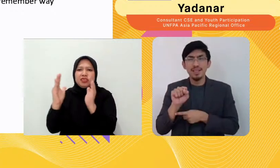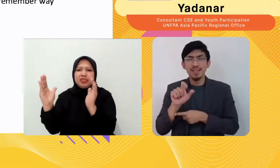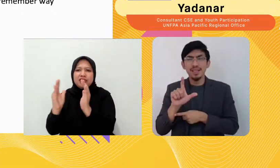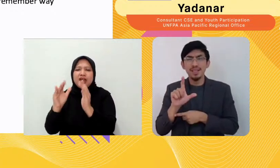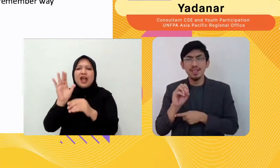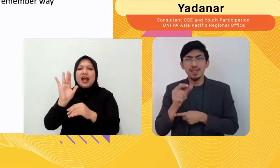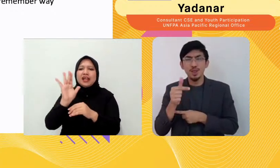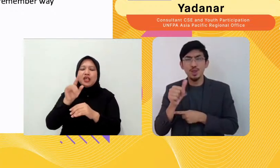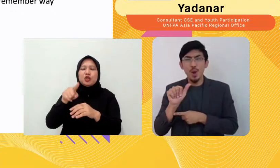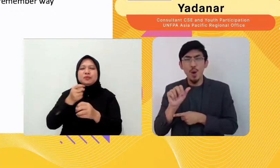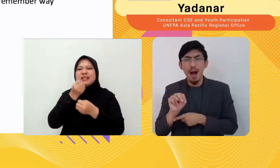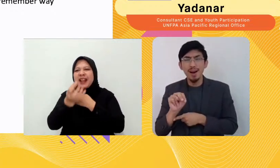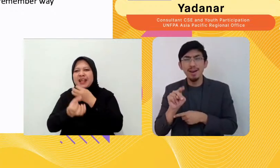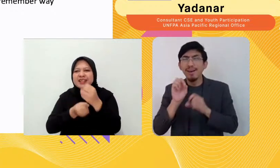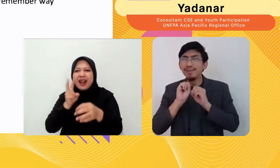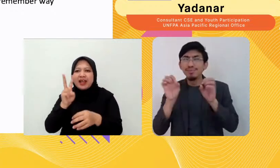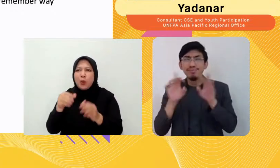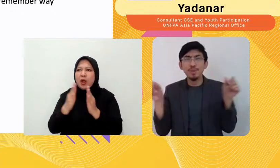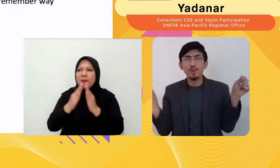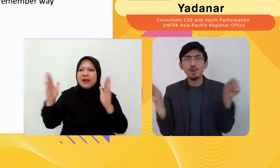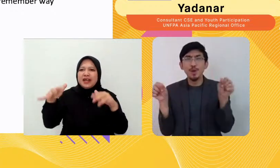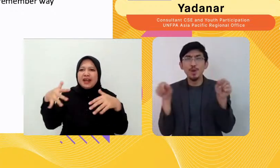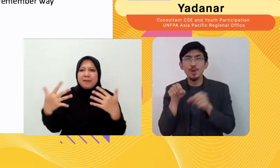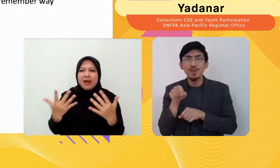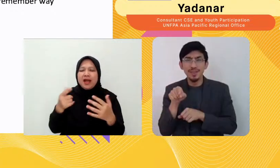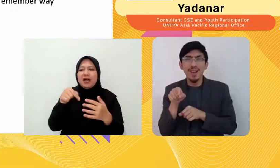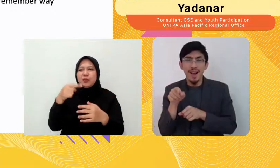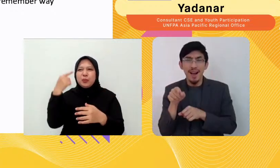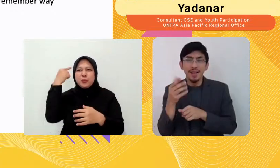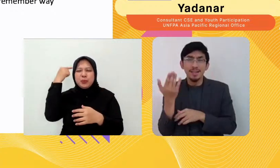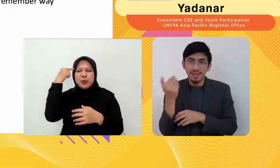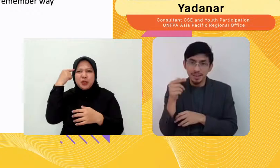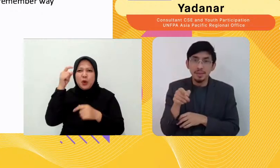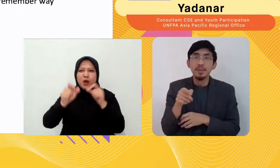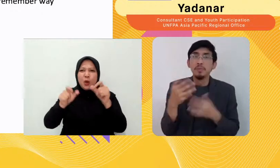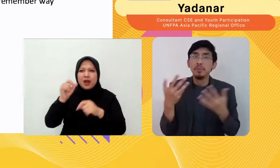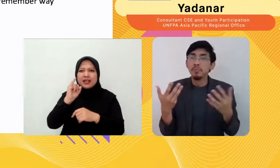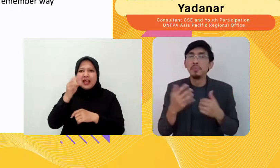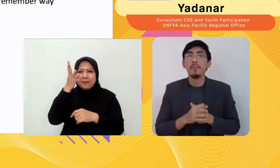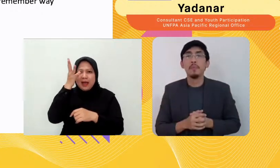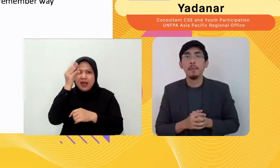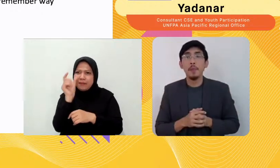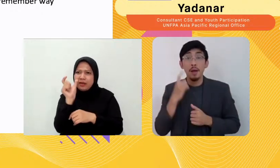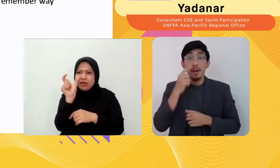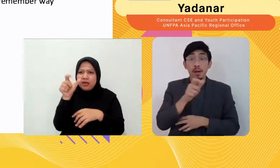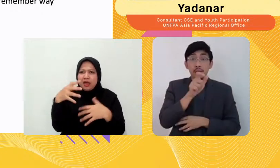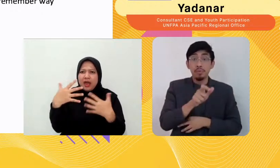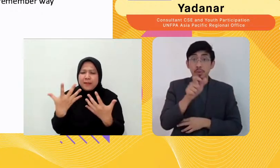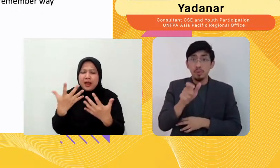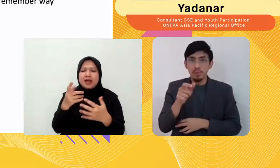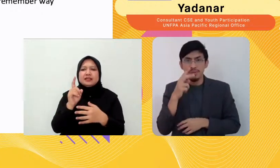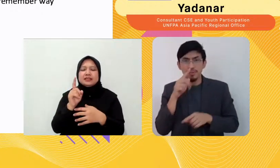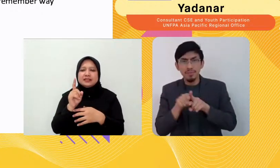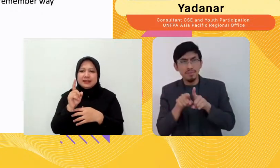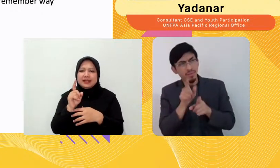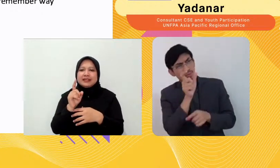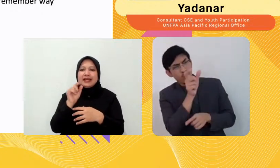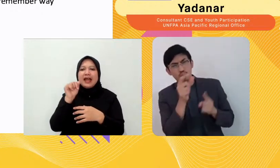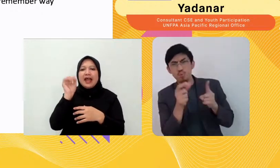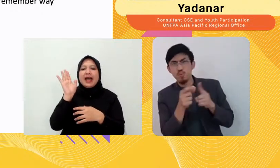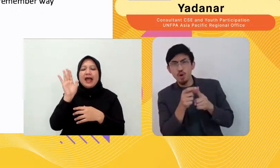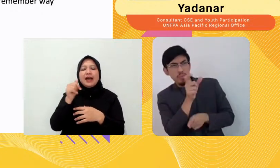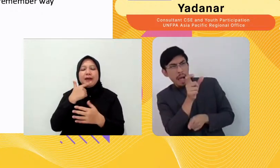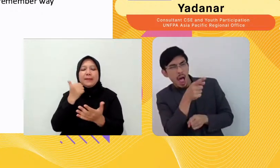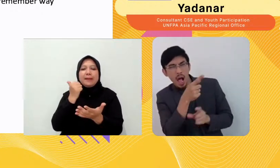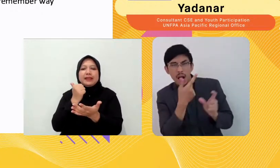PEP, like with the assumption that everyone understands the technical jargons that I'm using. So it is important to spell